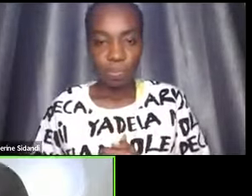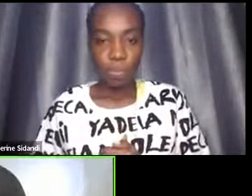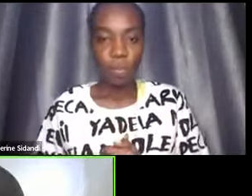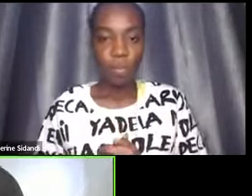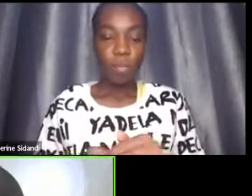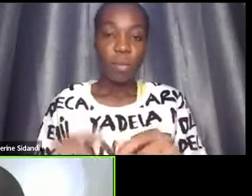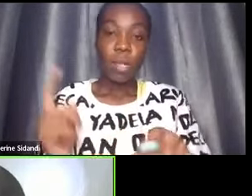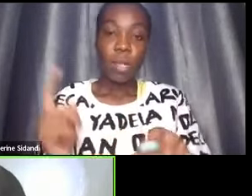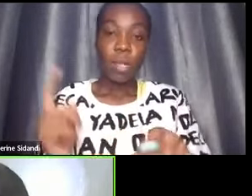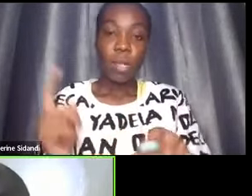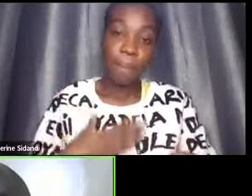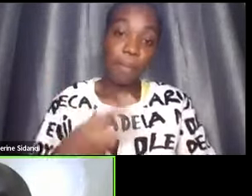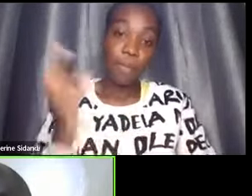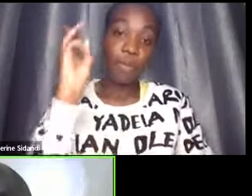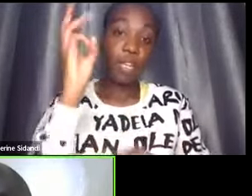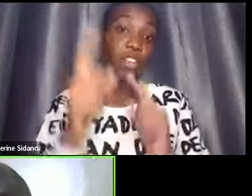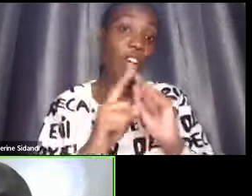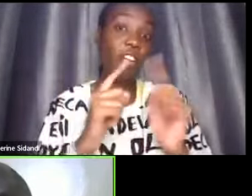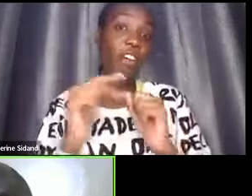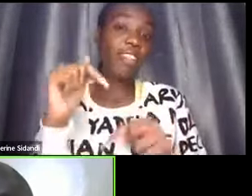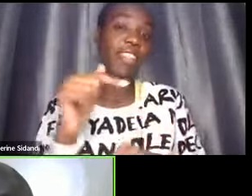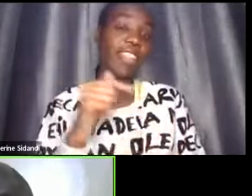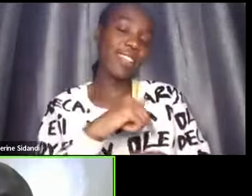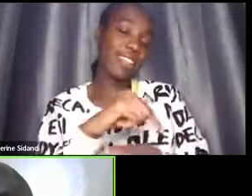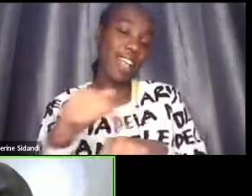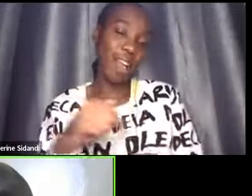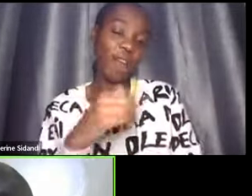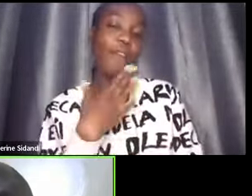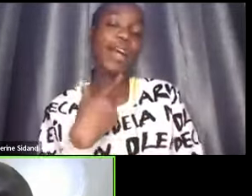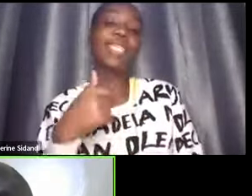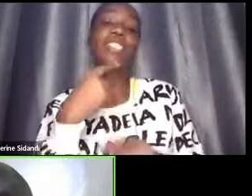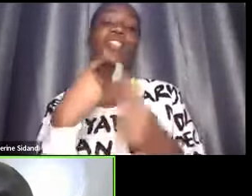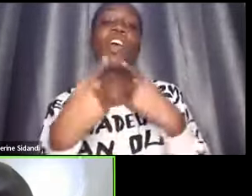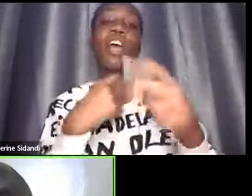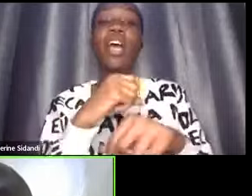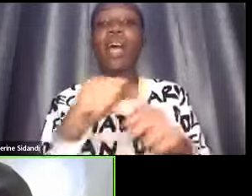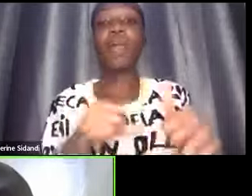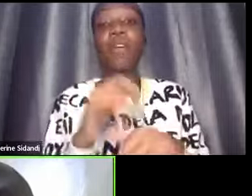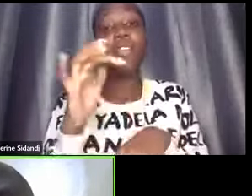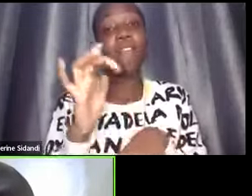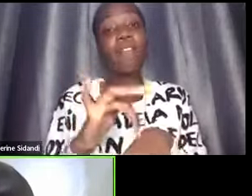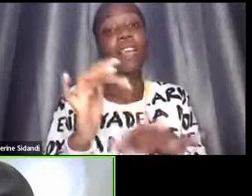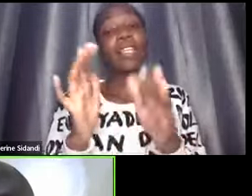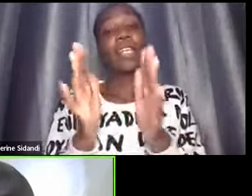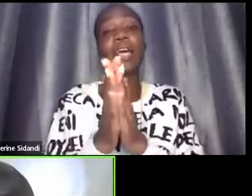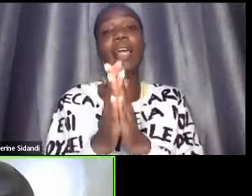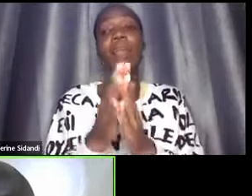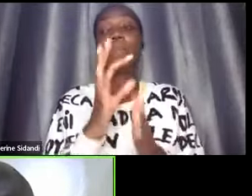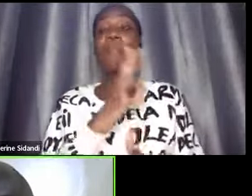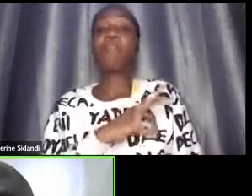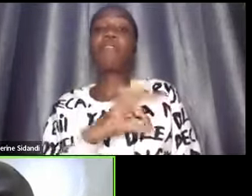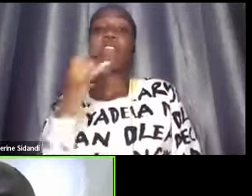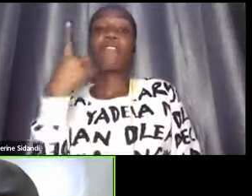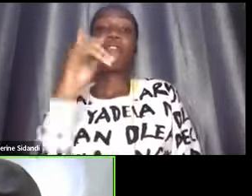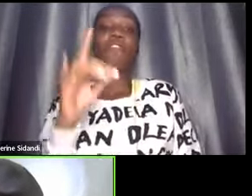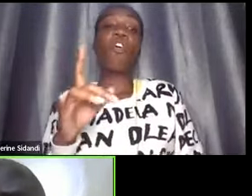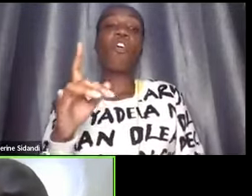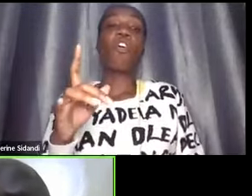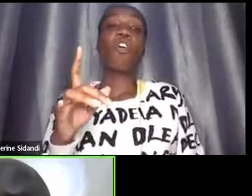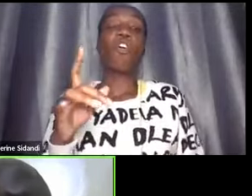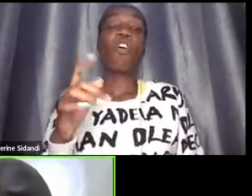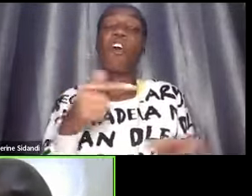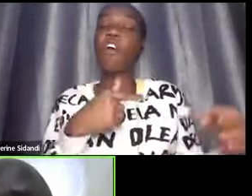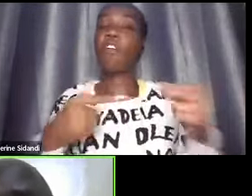this hour, I'll be telling you about the effects and the impact on conflict, not only at you, at the workplace or at the